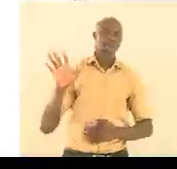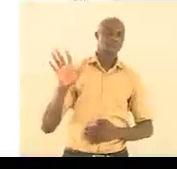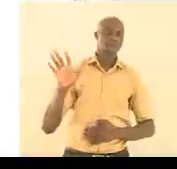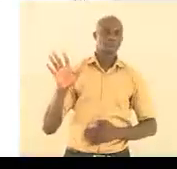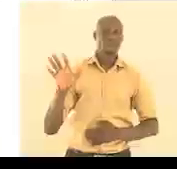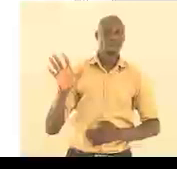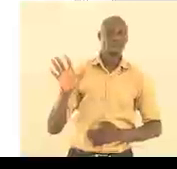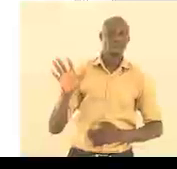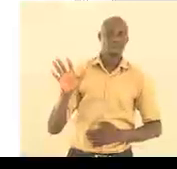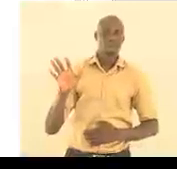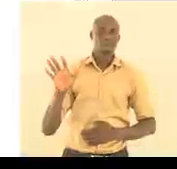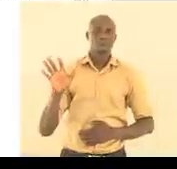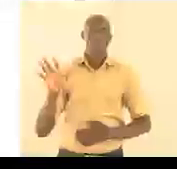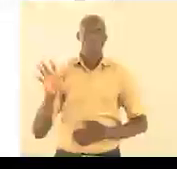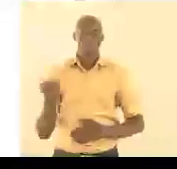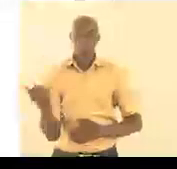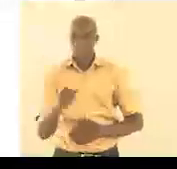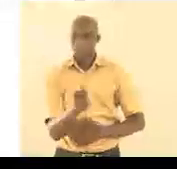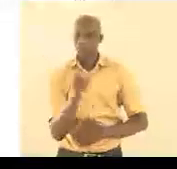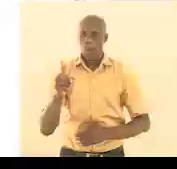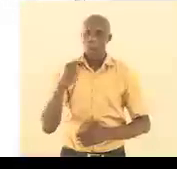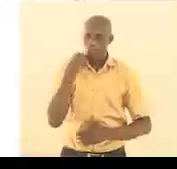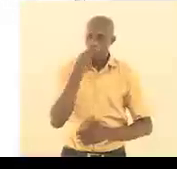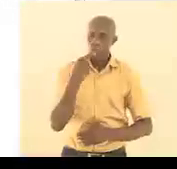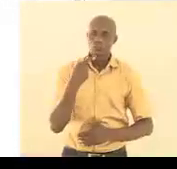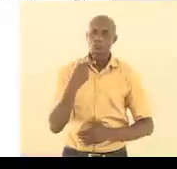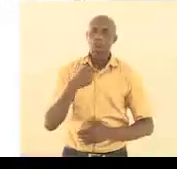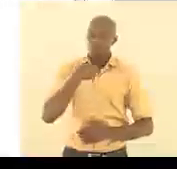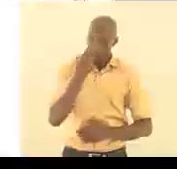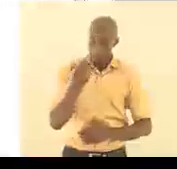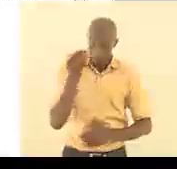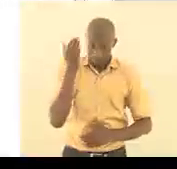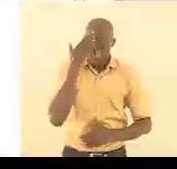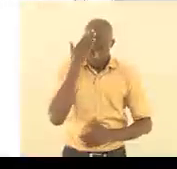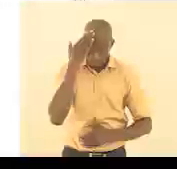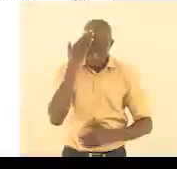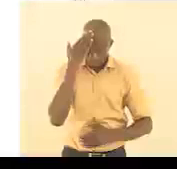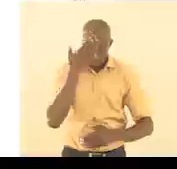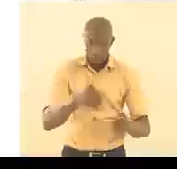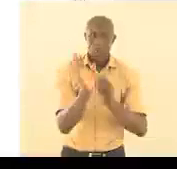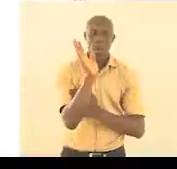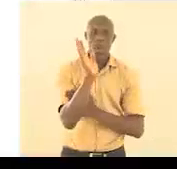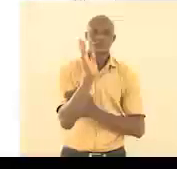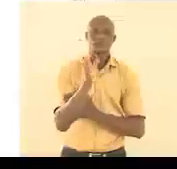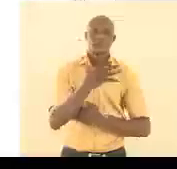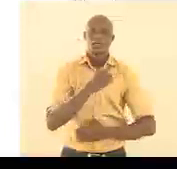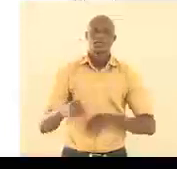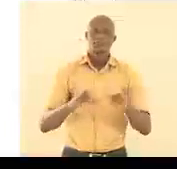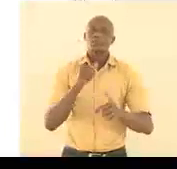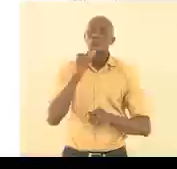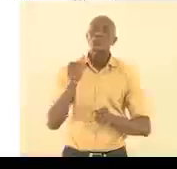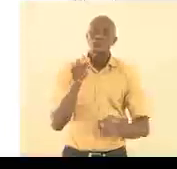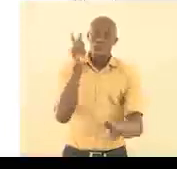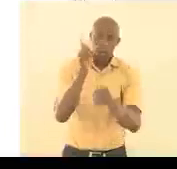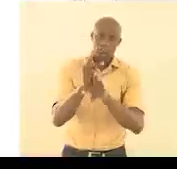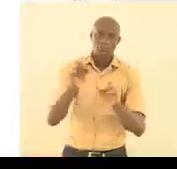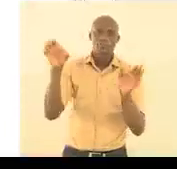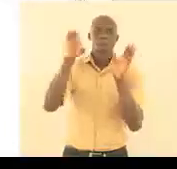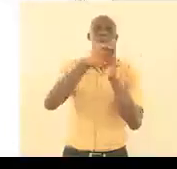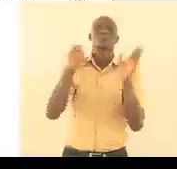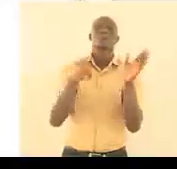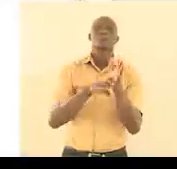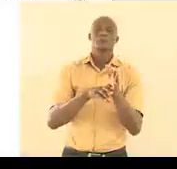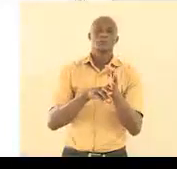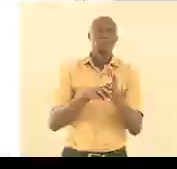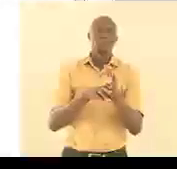our second reading, "Anyone who says he knows God and does not keep his commandment,